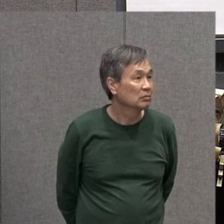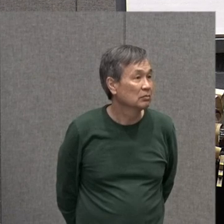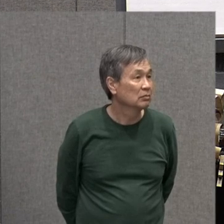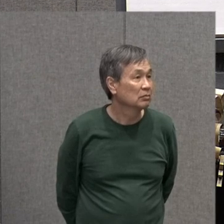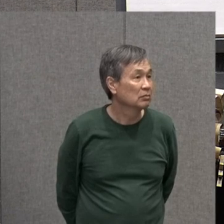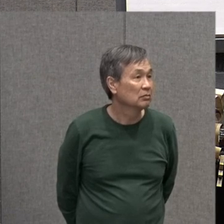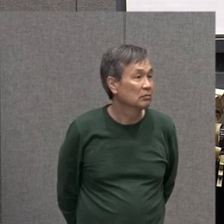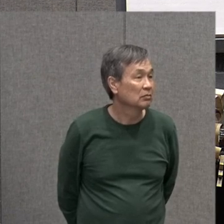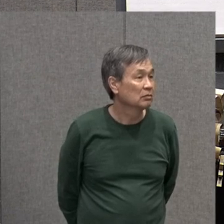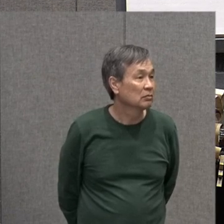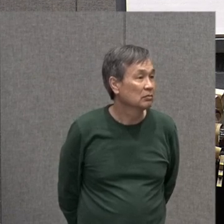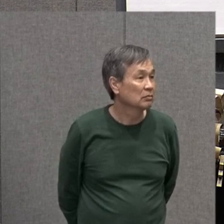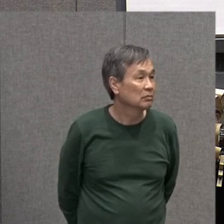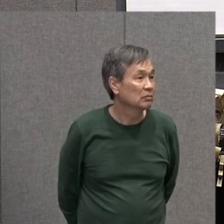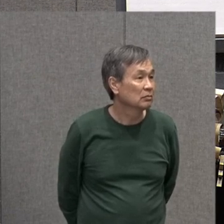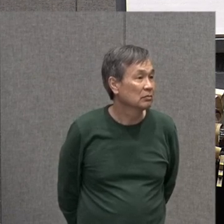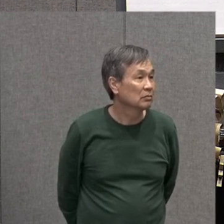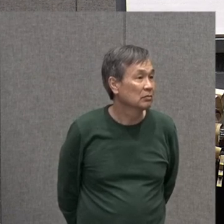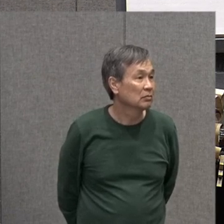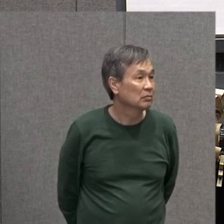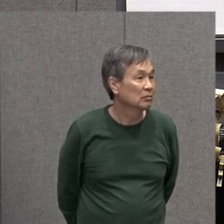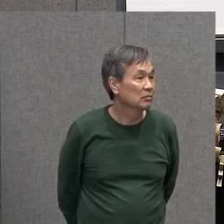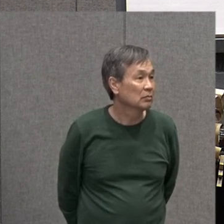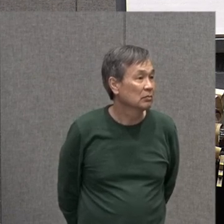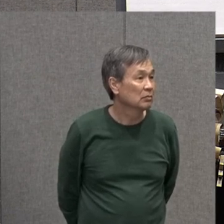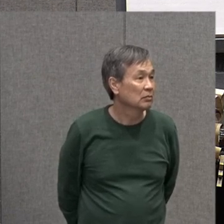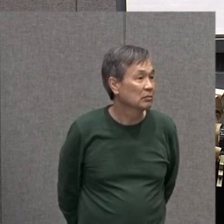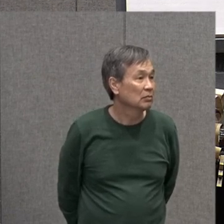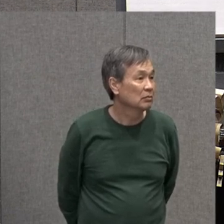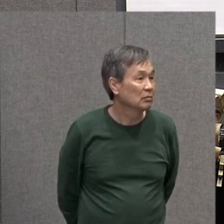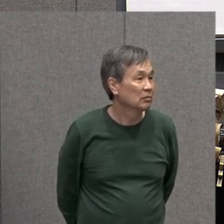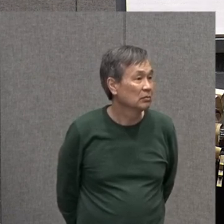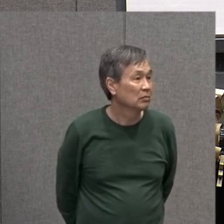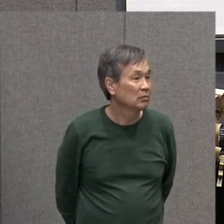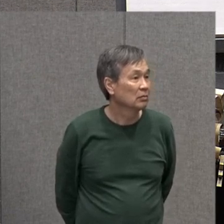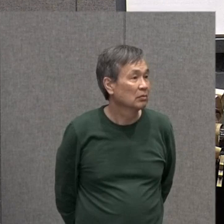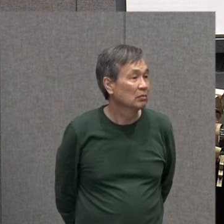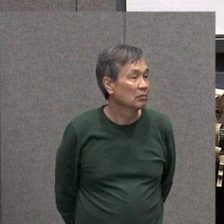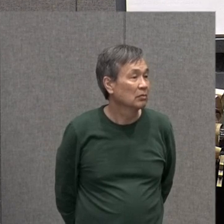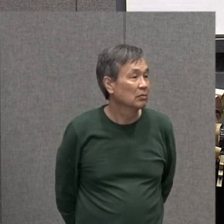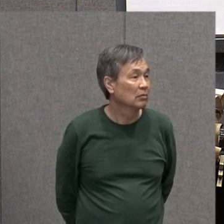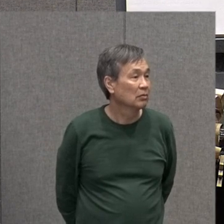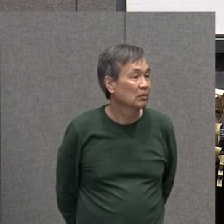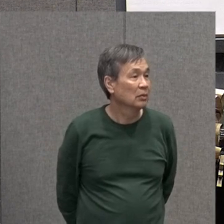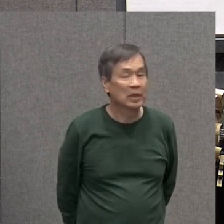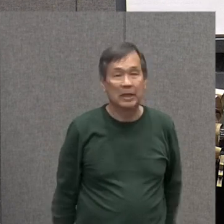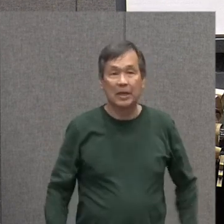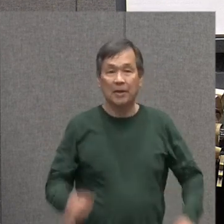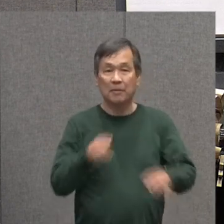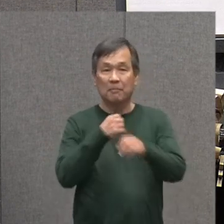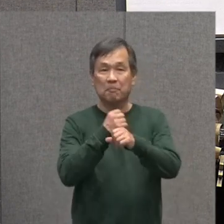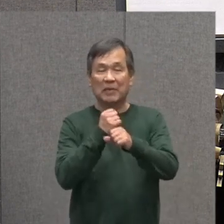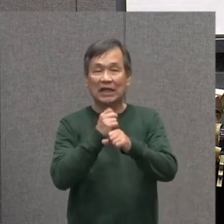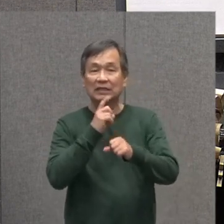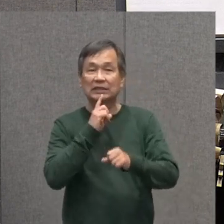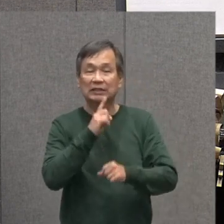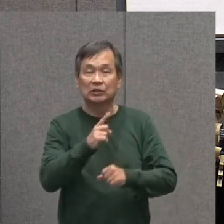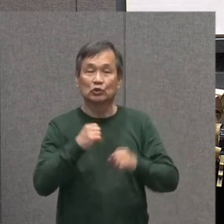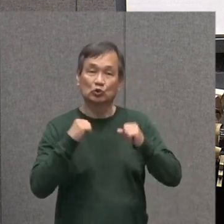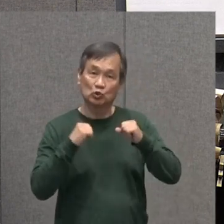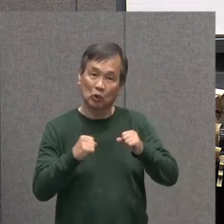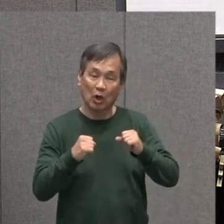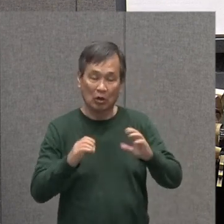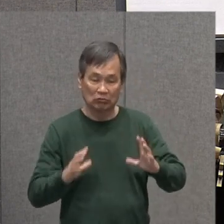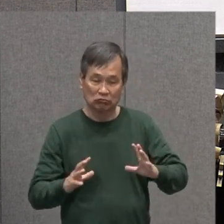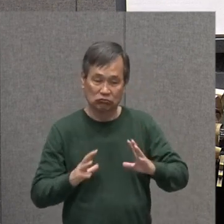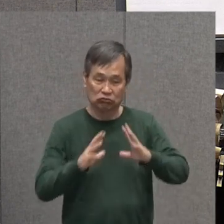and under another. That's part of what made your hat so stable. That's right. So it made it nice and strong. It gave it a